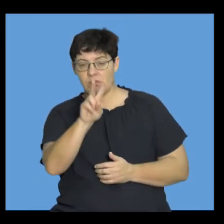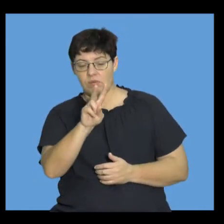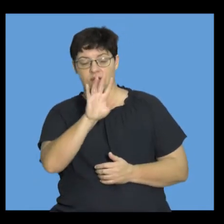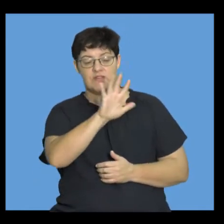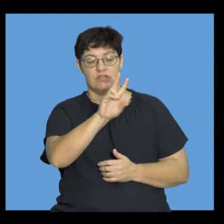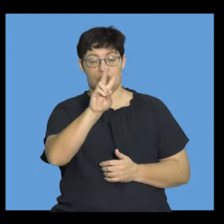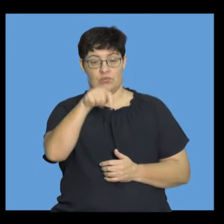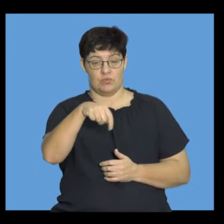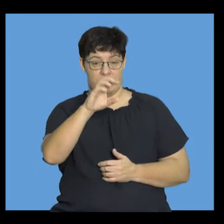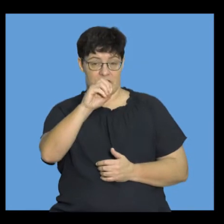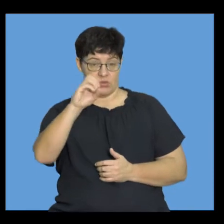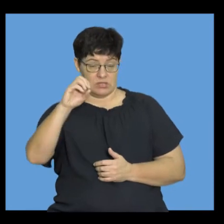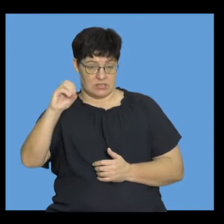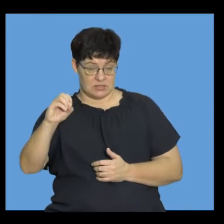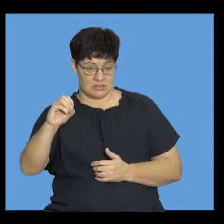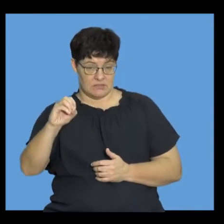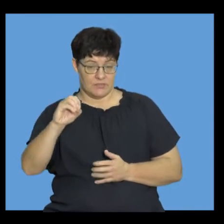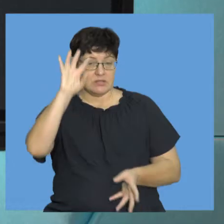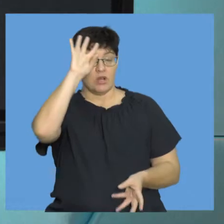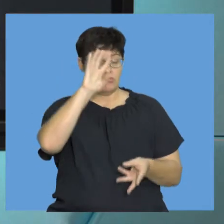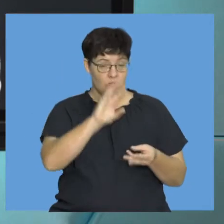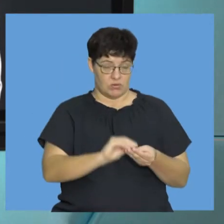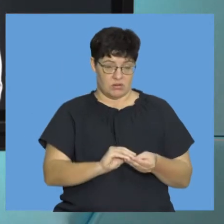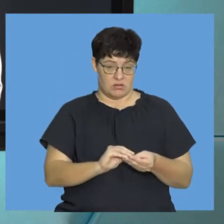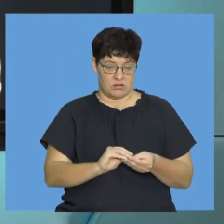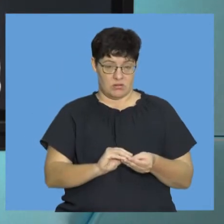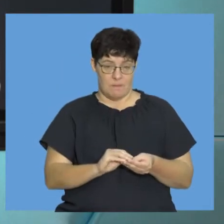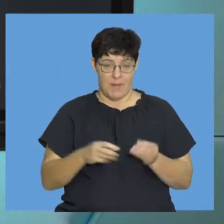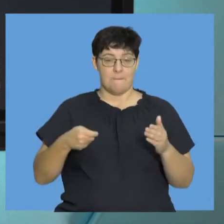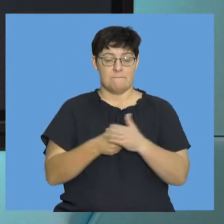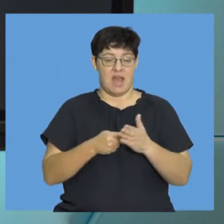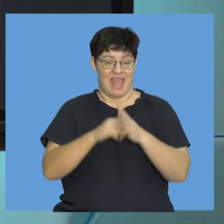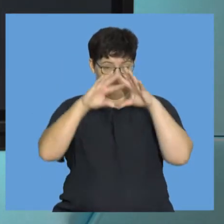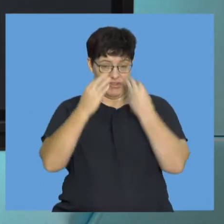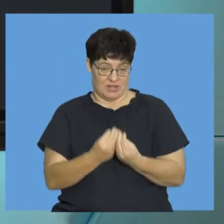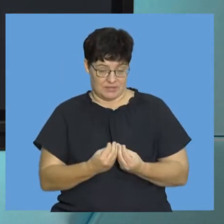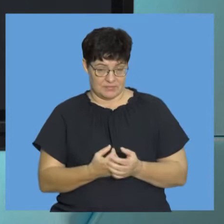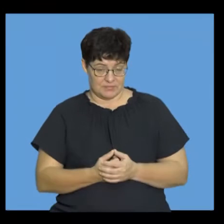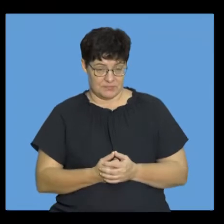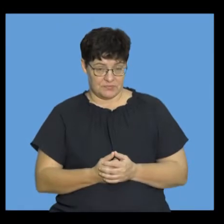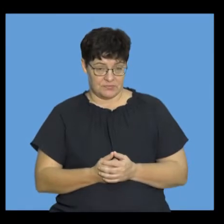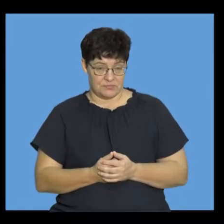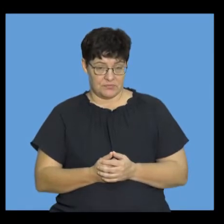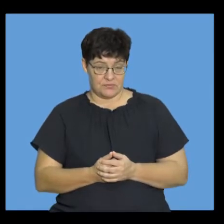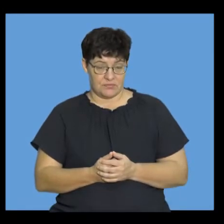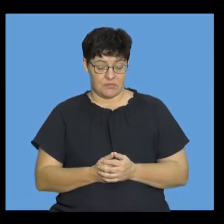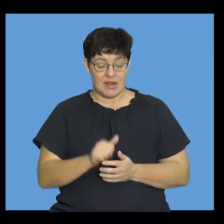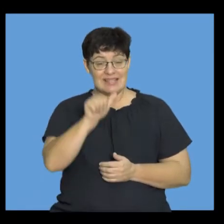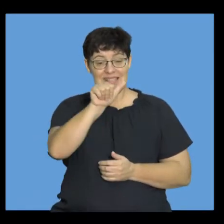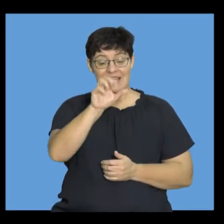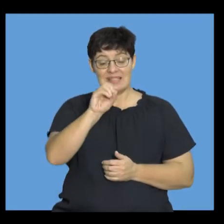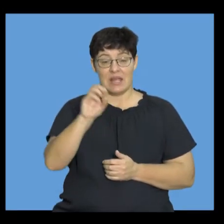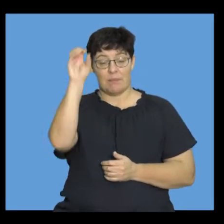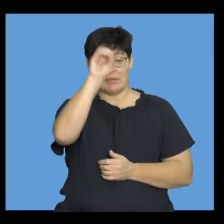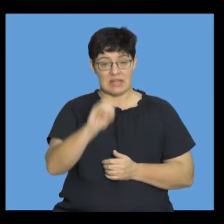Rand as the total figure of our purchases, right? But 60% of it is